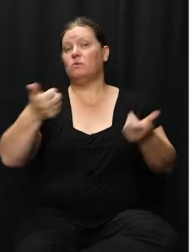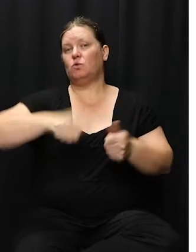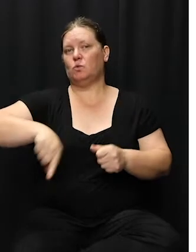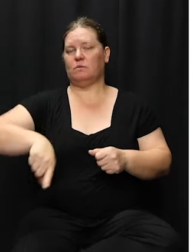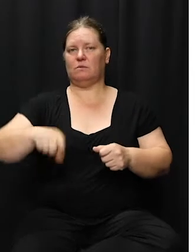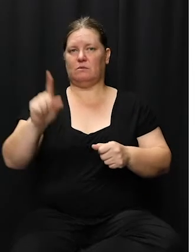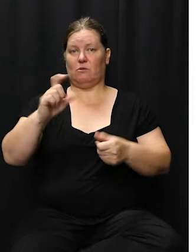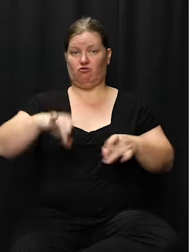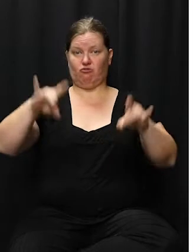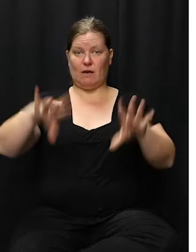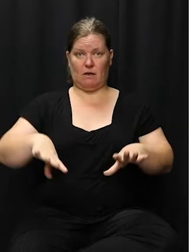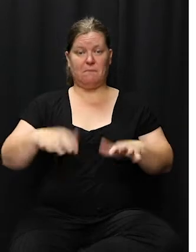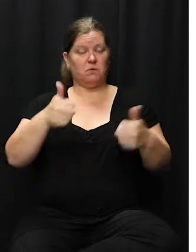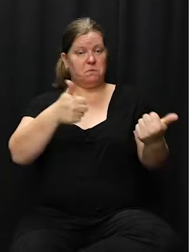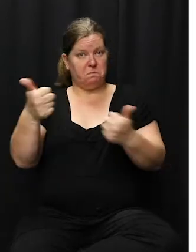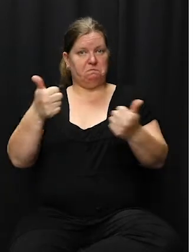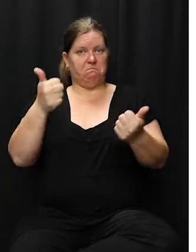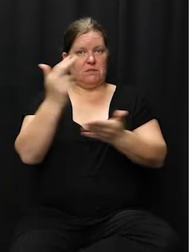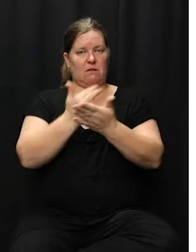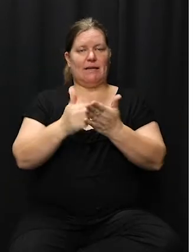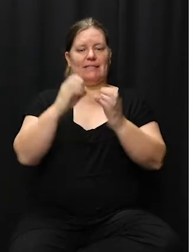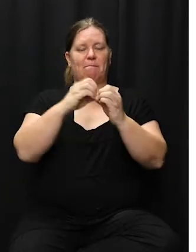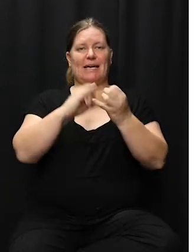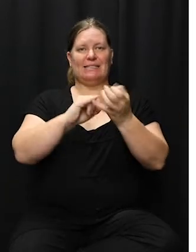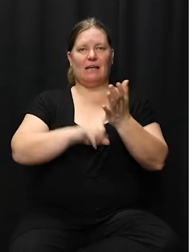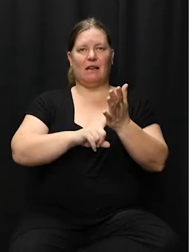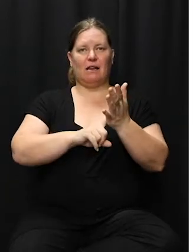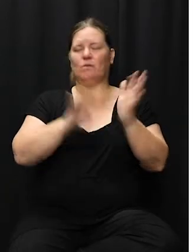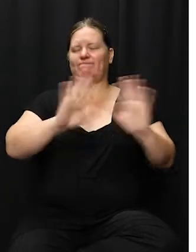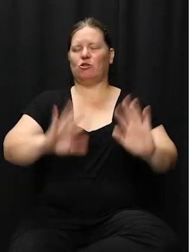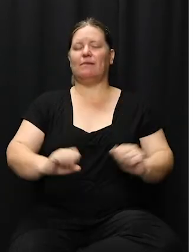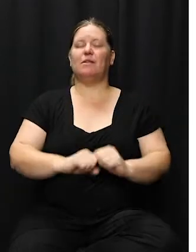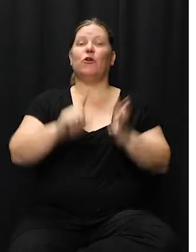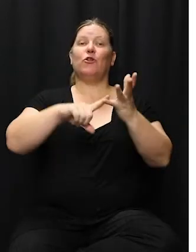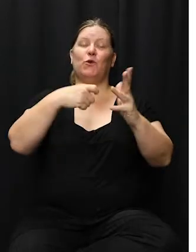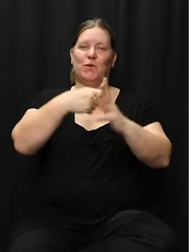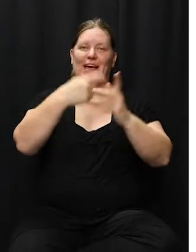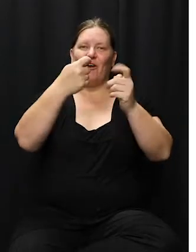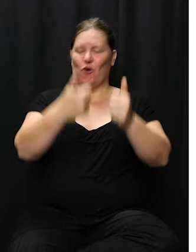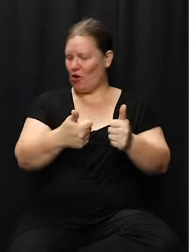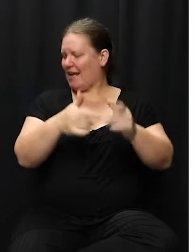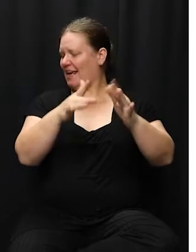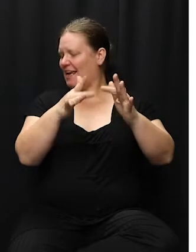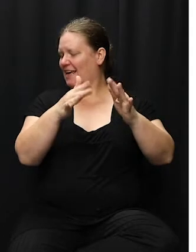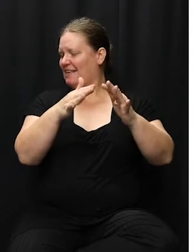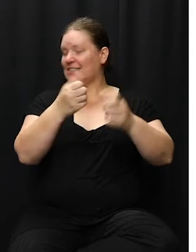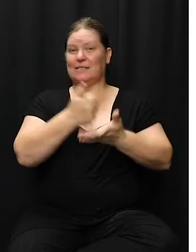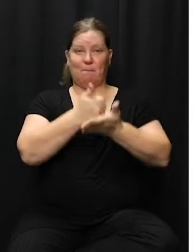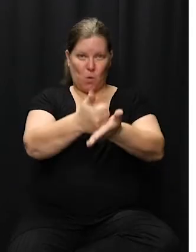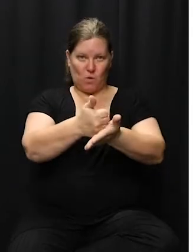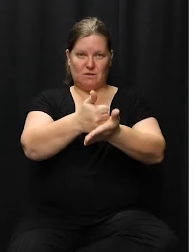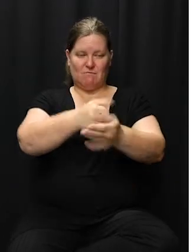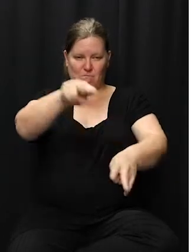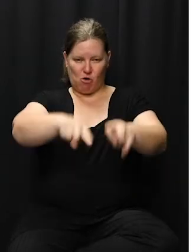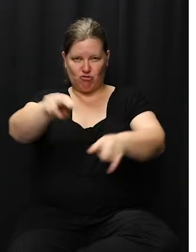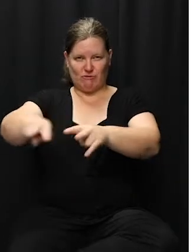in Australia, there's a very well designed, in the UK, there's a UK early support